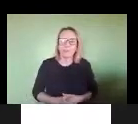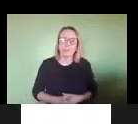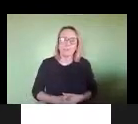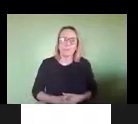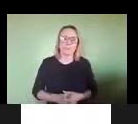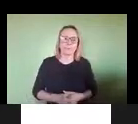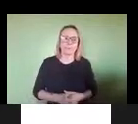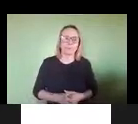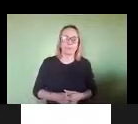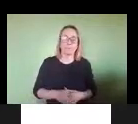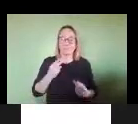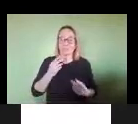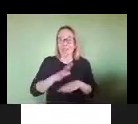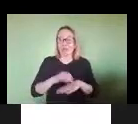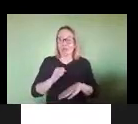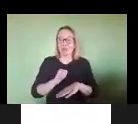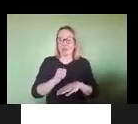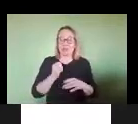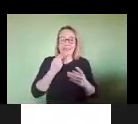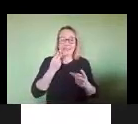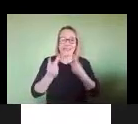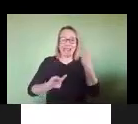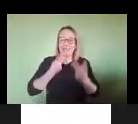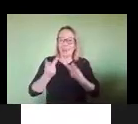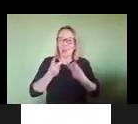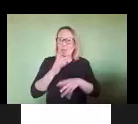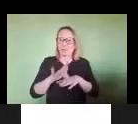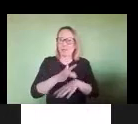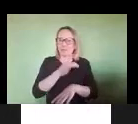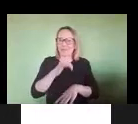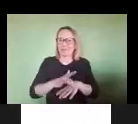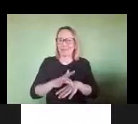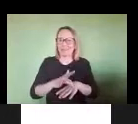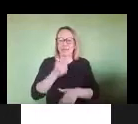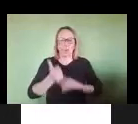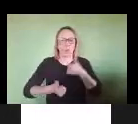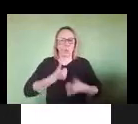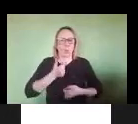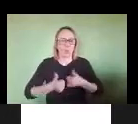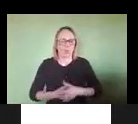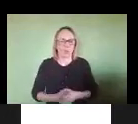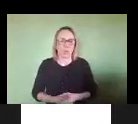The karaoke with Christian is absolutely fantastic. Good.